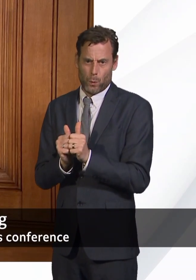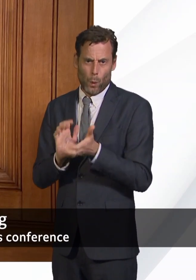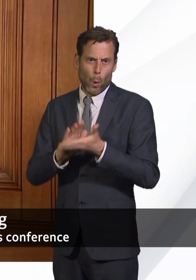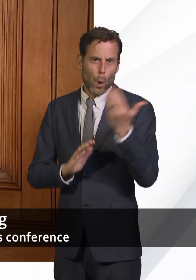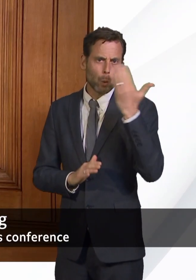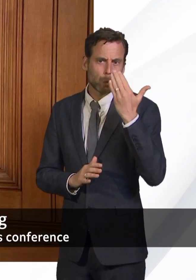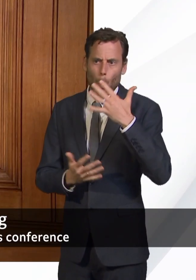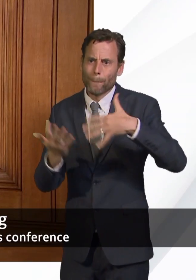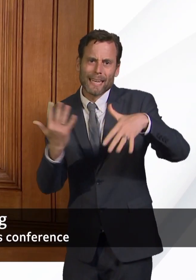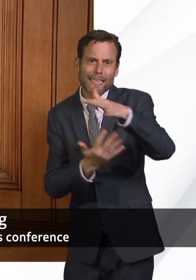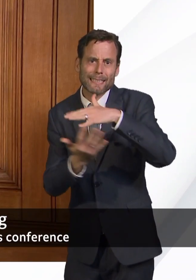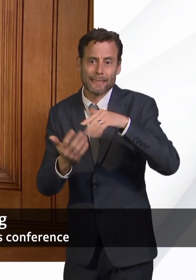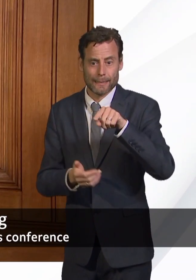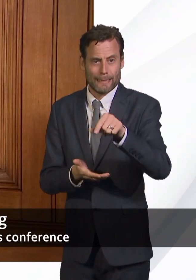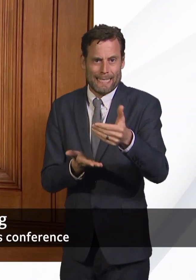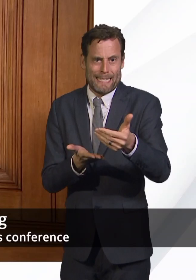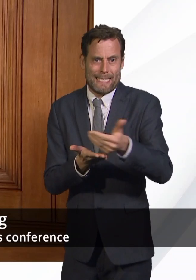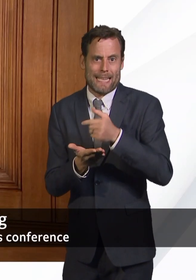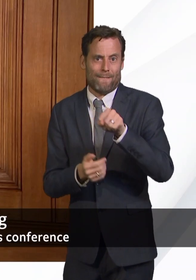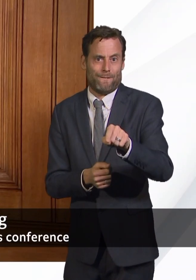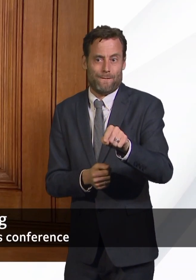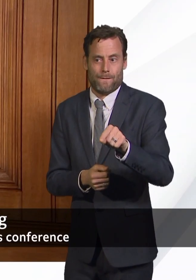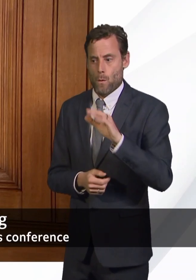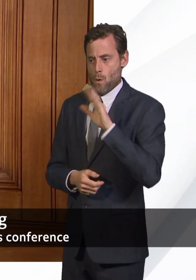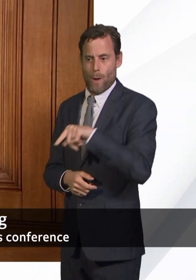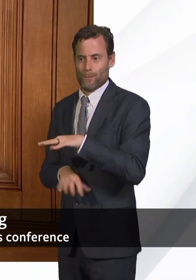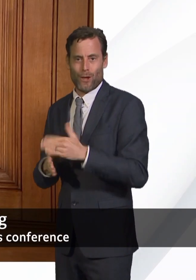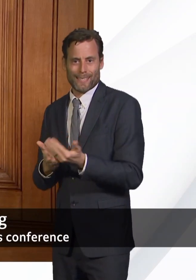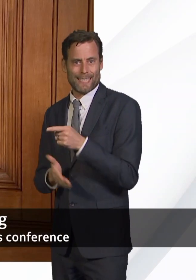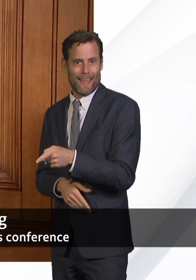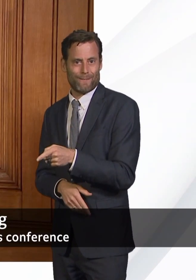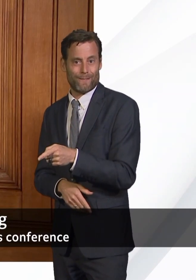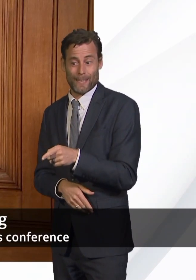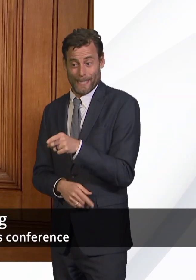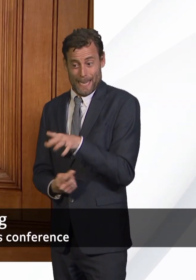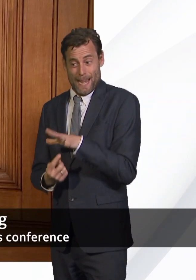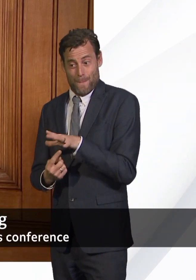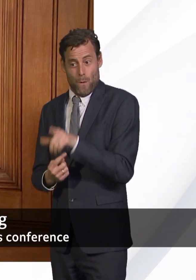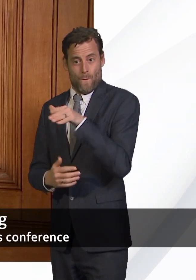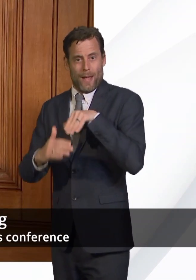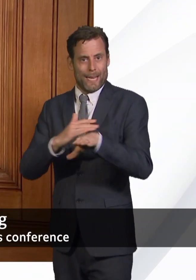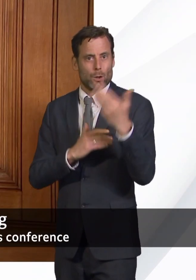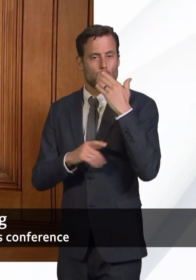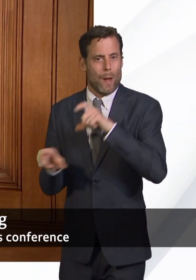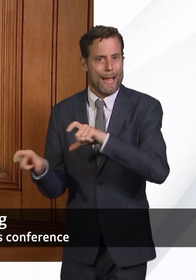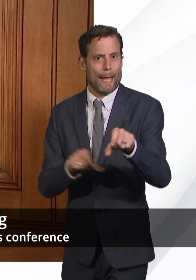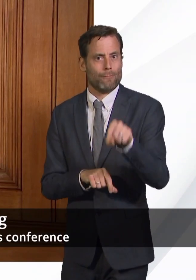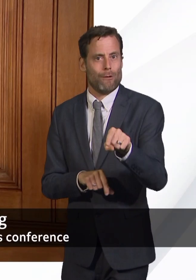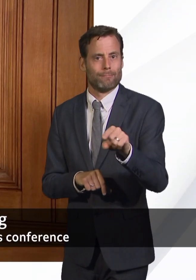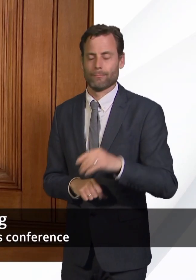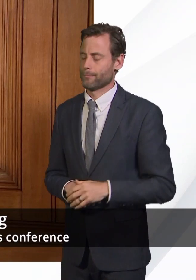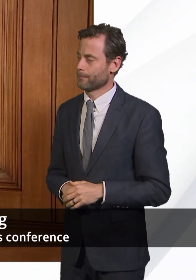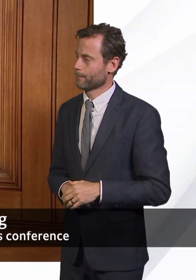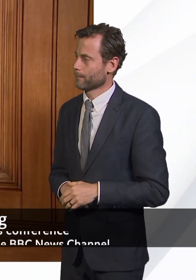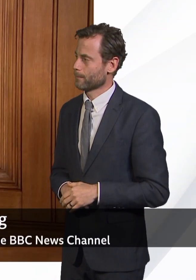school and having a safe environment there, and obviously that schooling has continued. Equally important that children